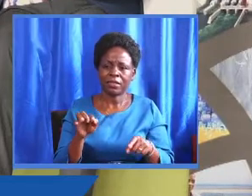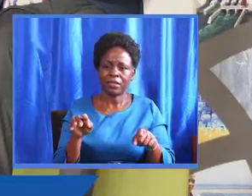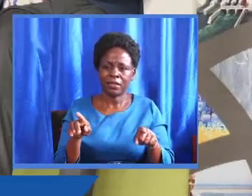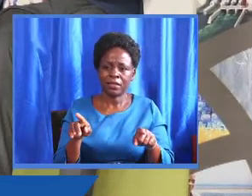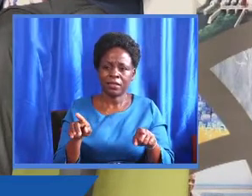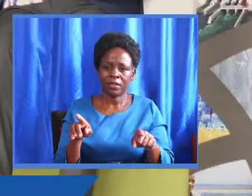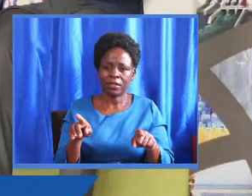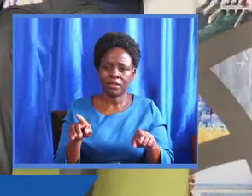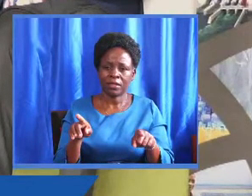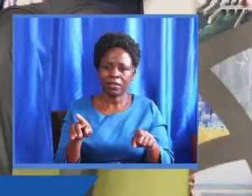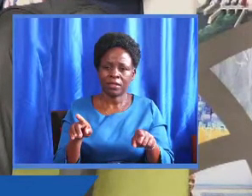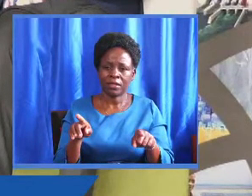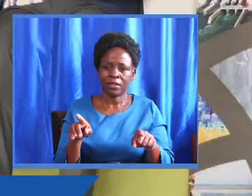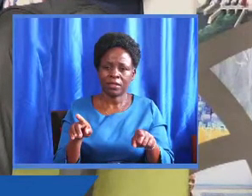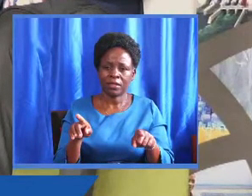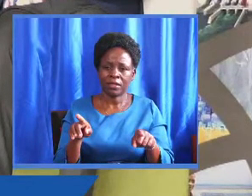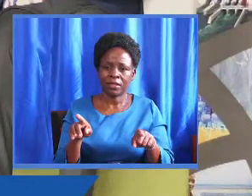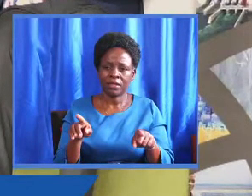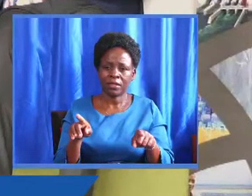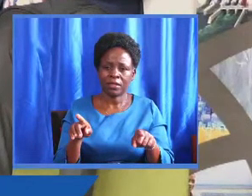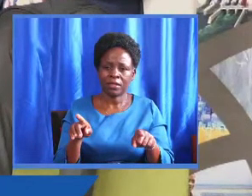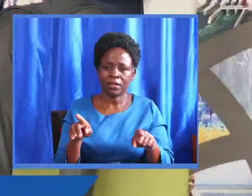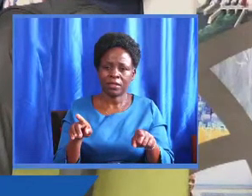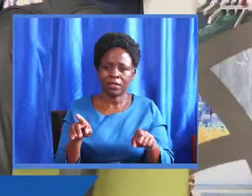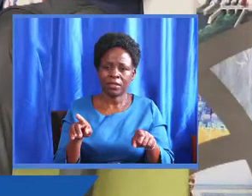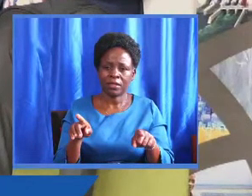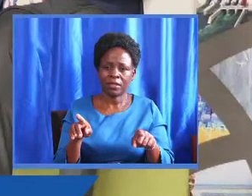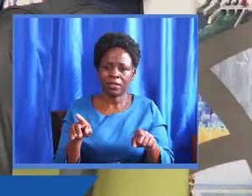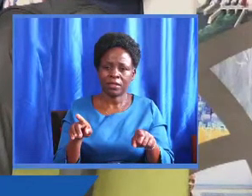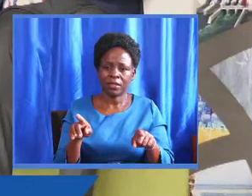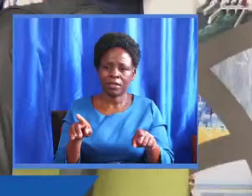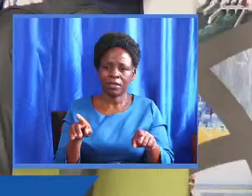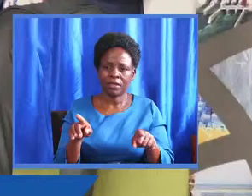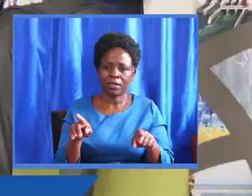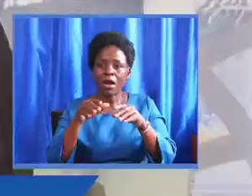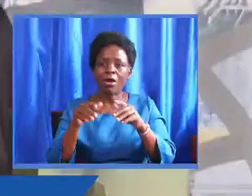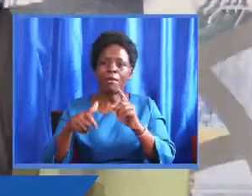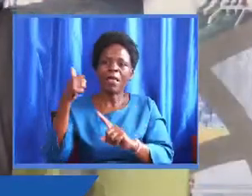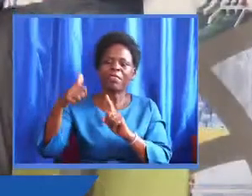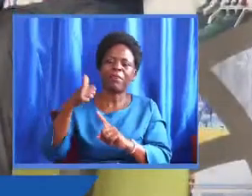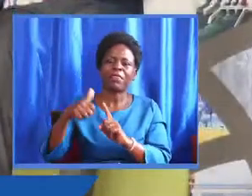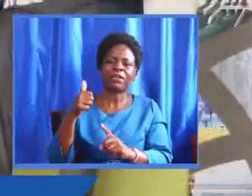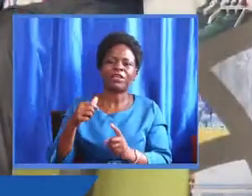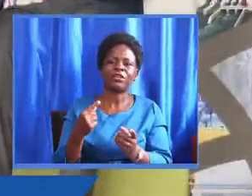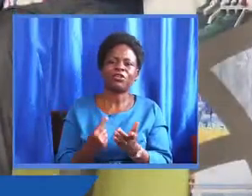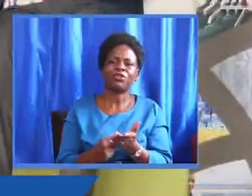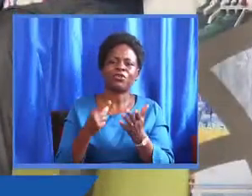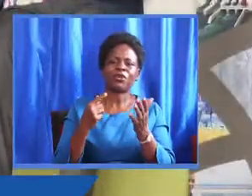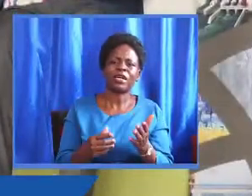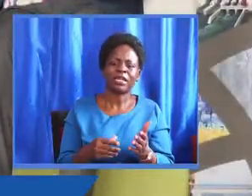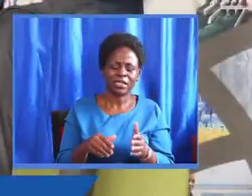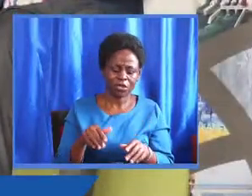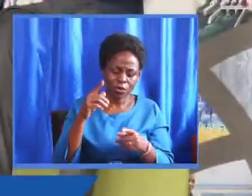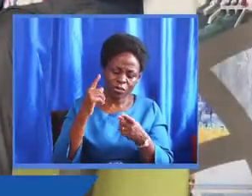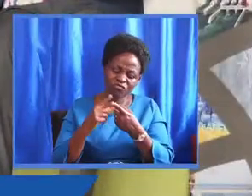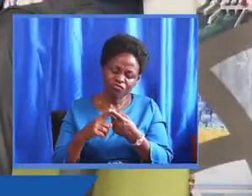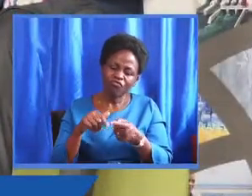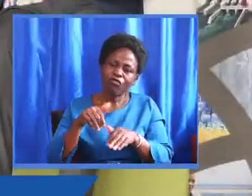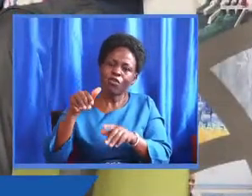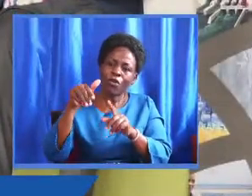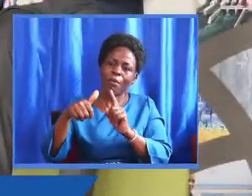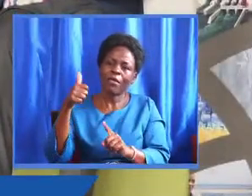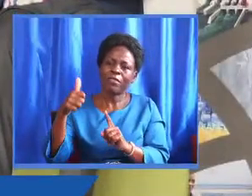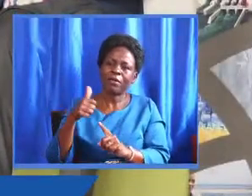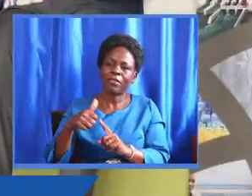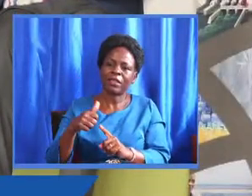and above. So when you put that down in terms of how you earn per month, because most of the Ugandan businesses calculate per month, then